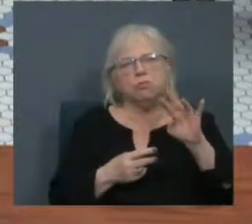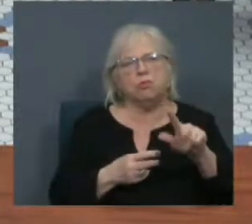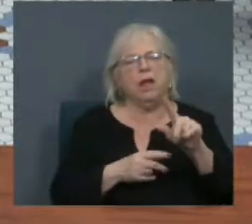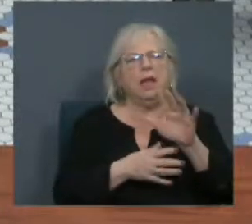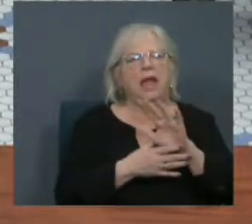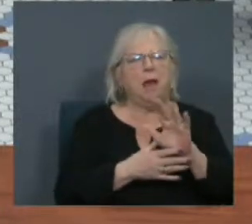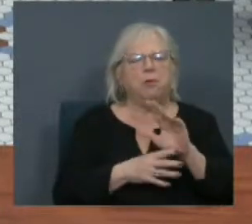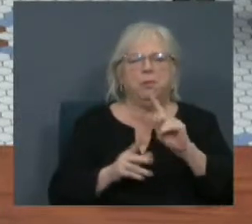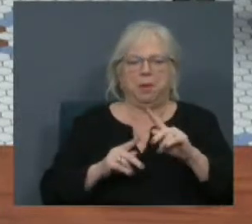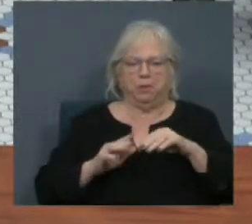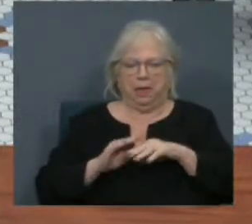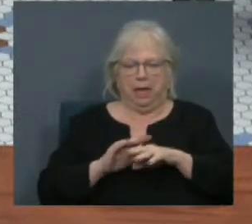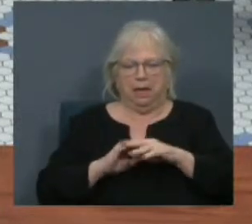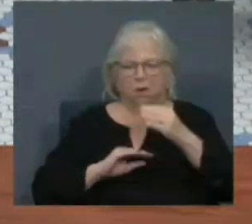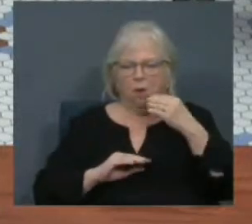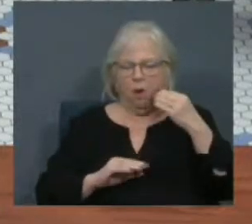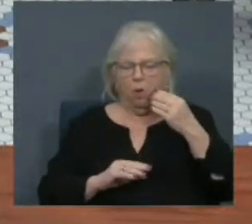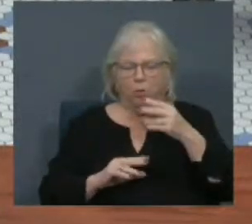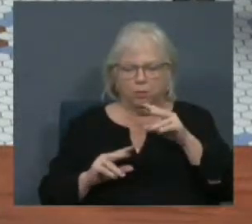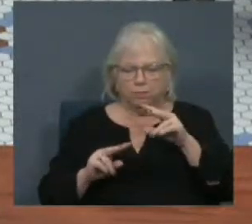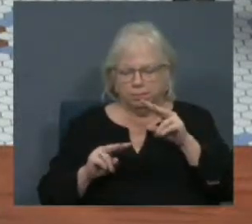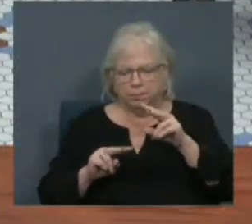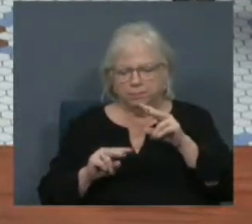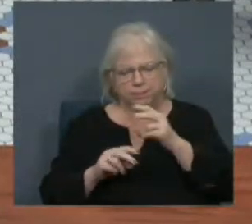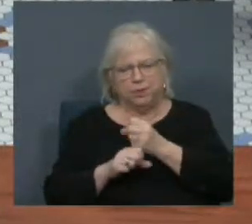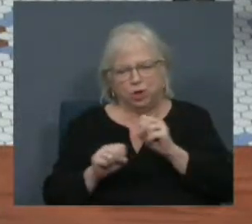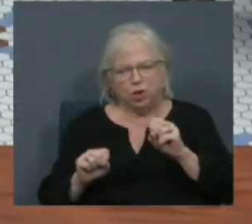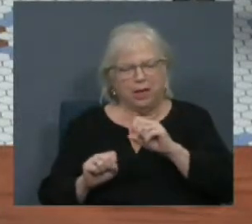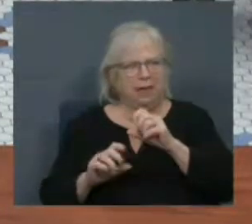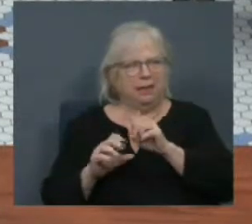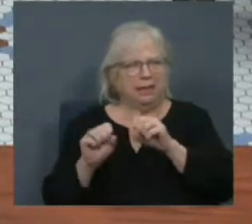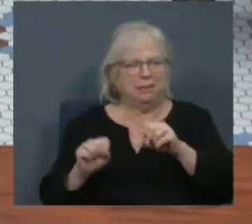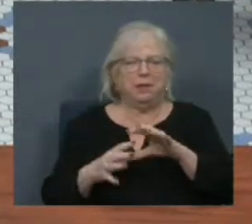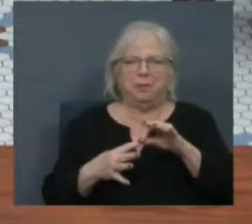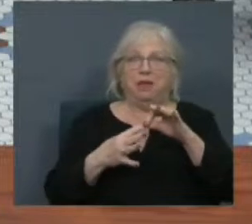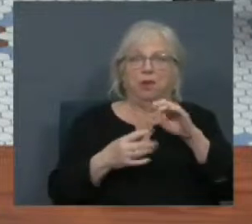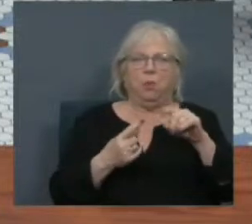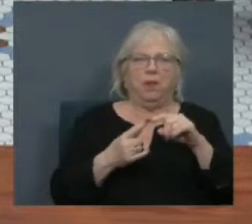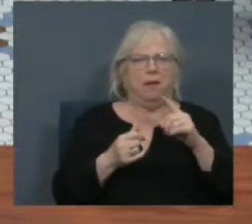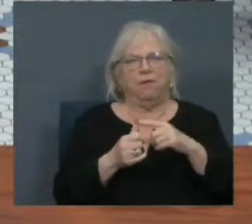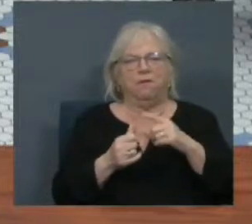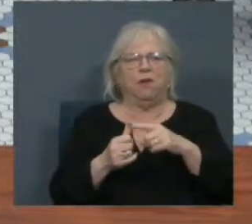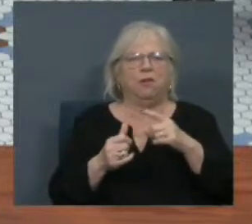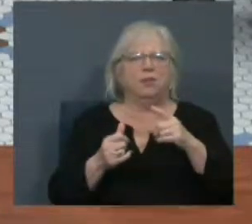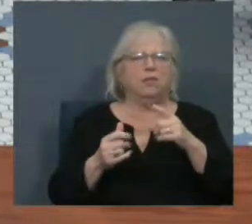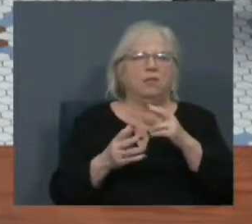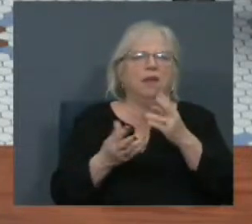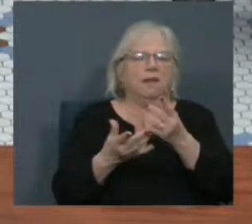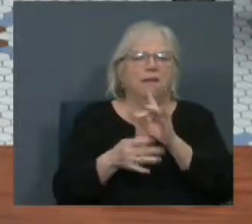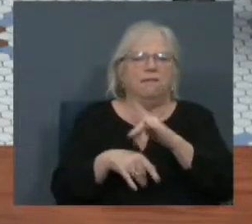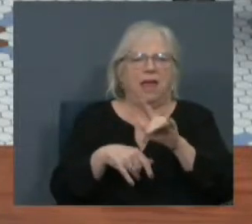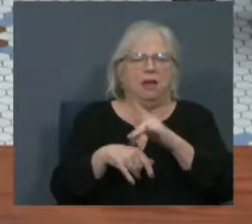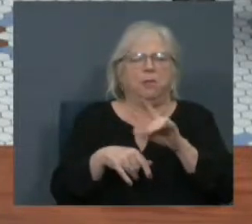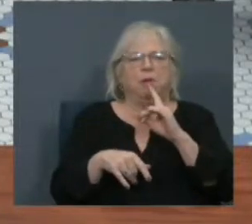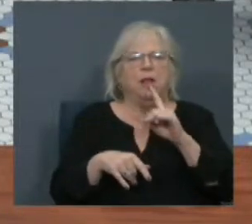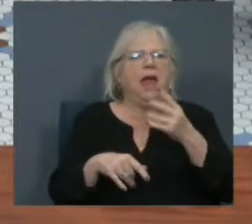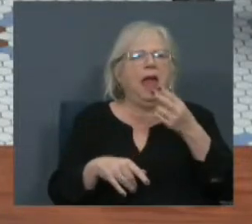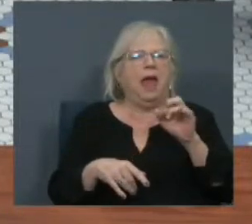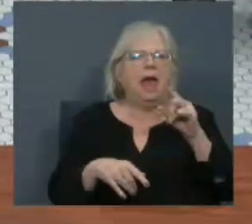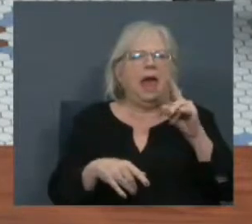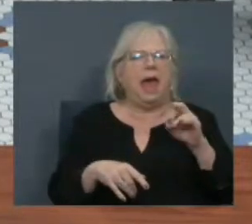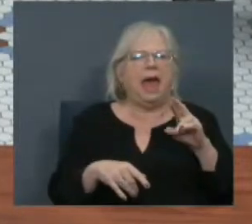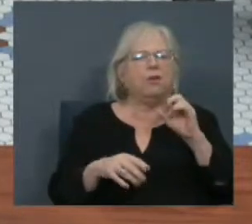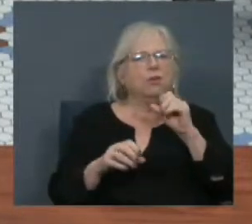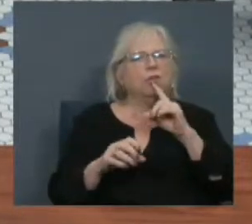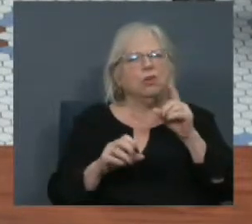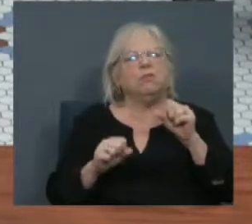people's like in-home systems, especially when they first came out, they were very vulnerable to hackers' attacks. So I'm gonna put